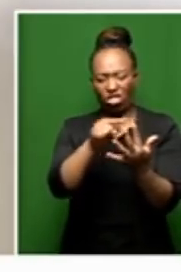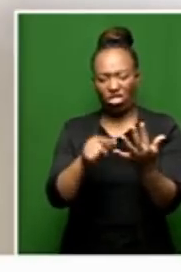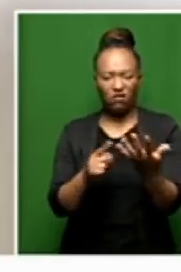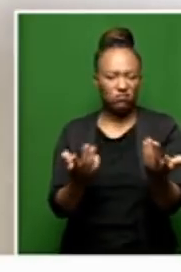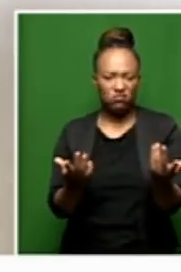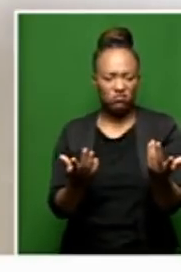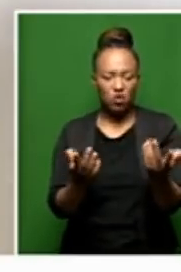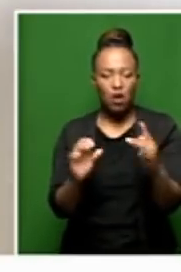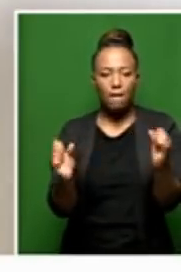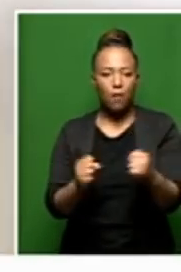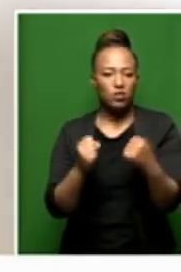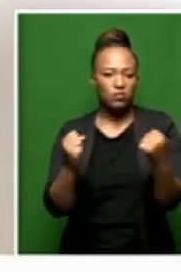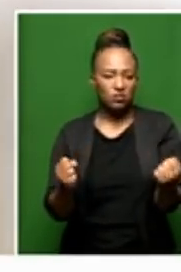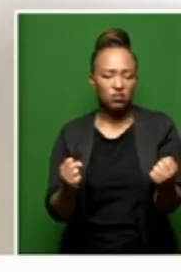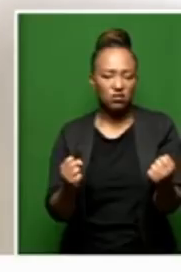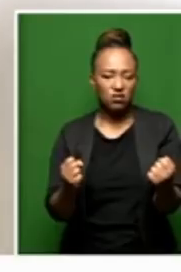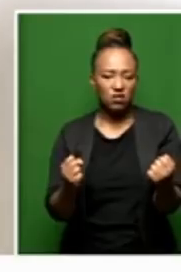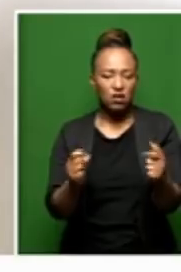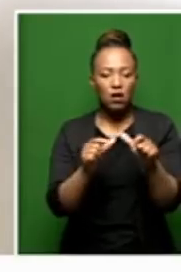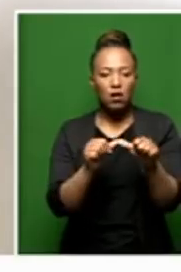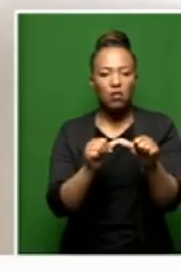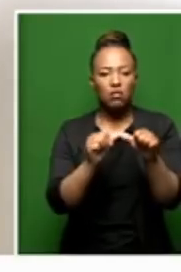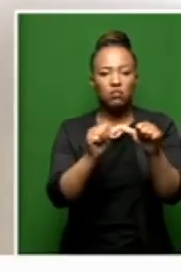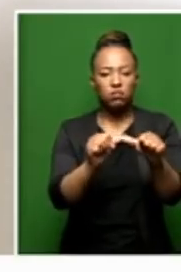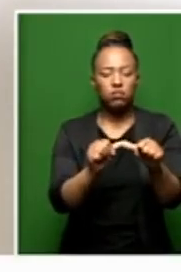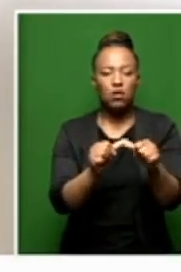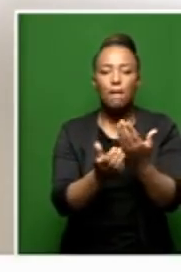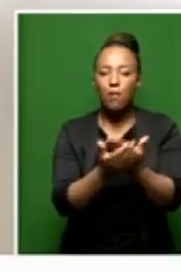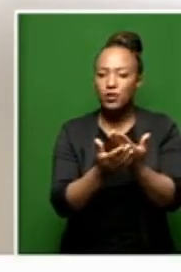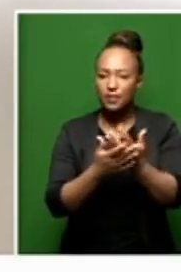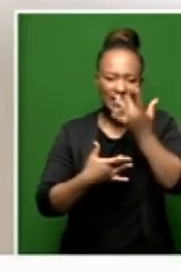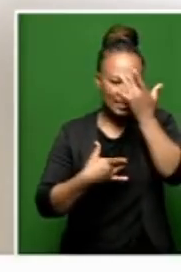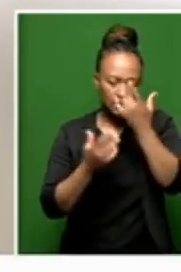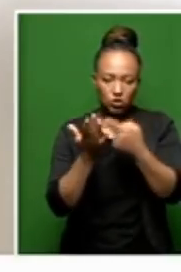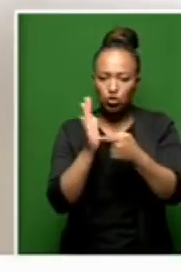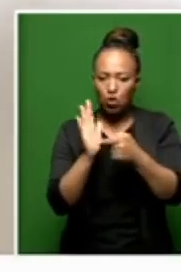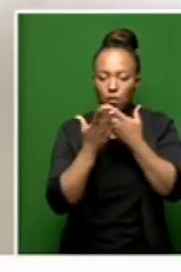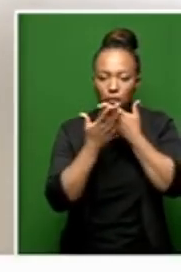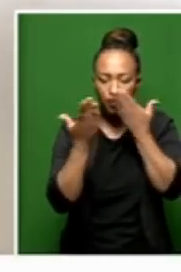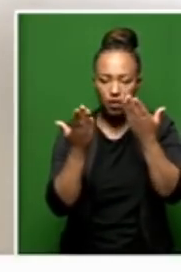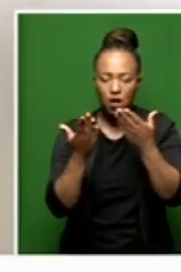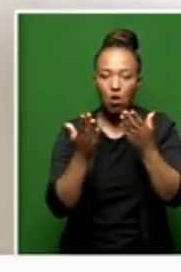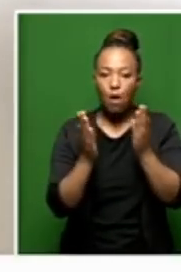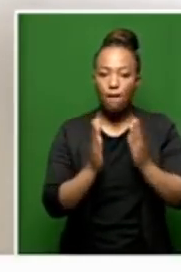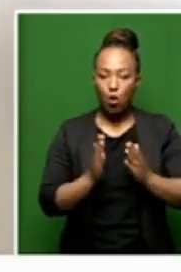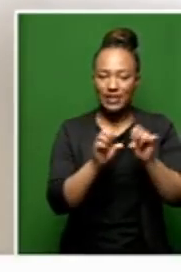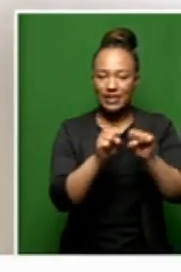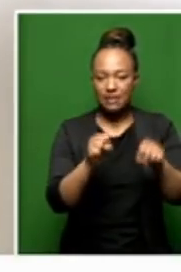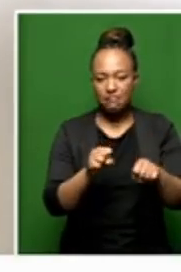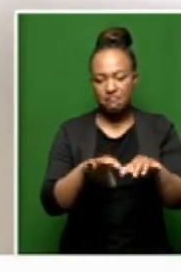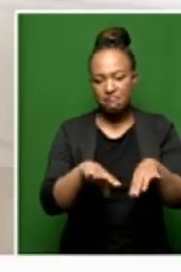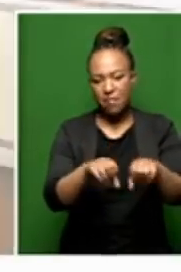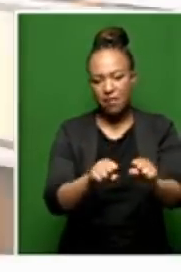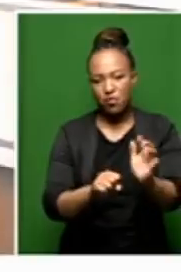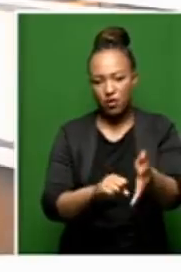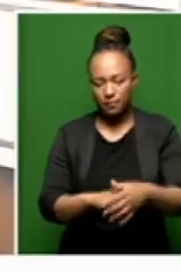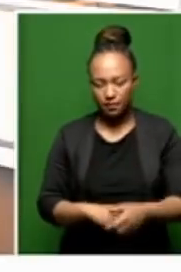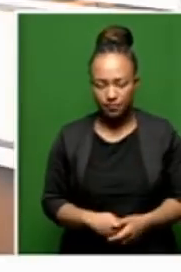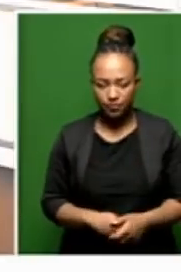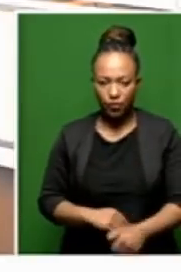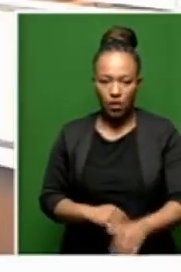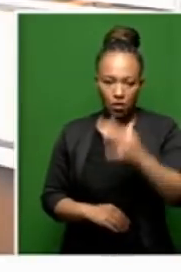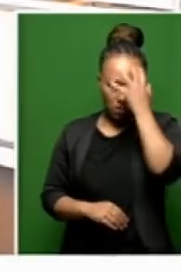possible that people around you will remain mostly asymptomatic, predominantly that the immune system will take over their system. Professor